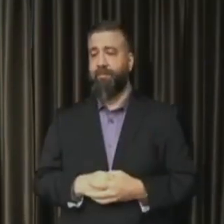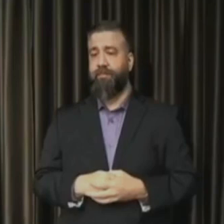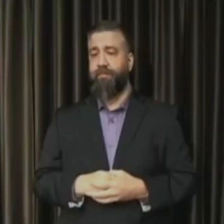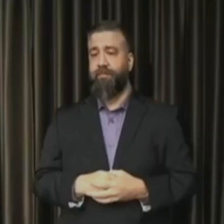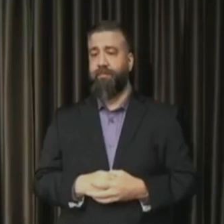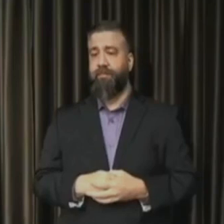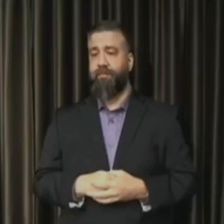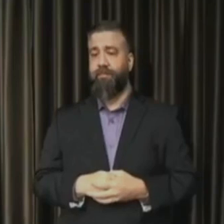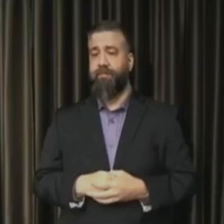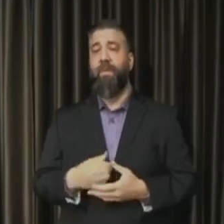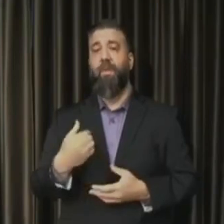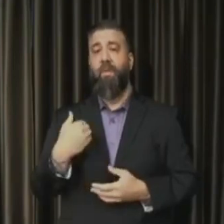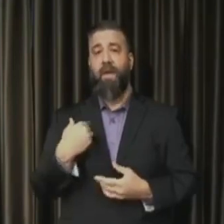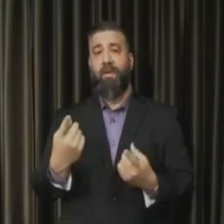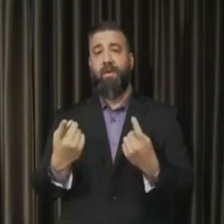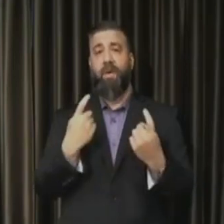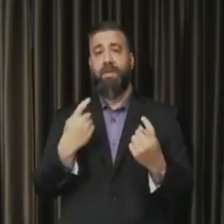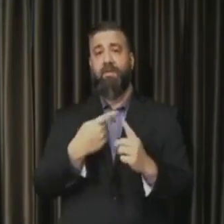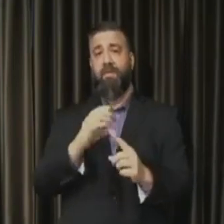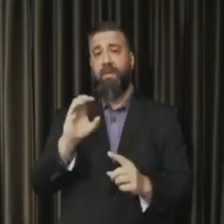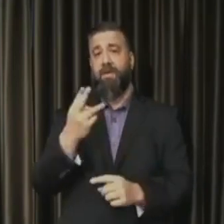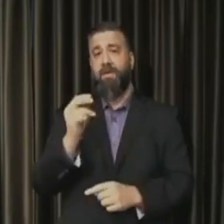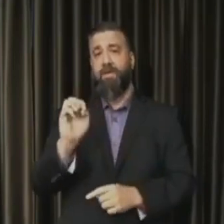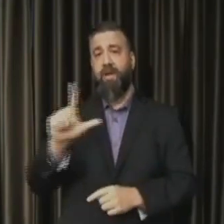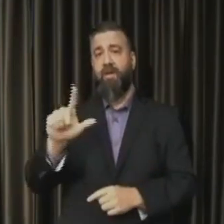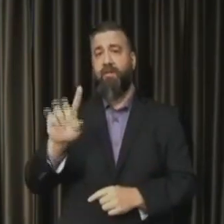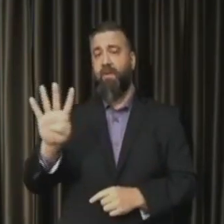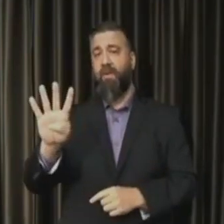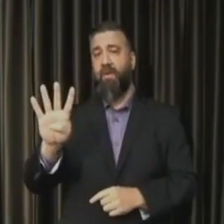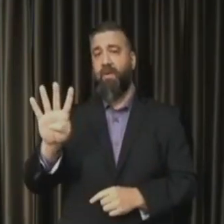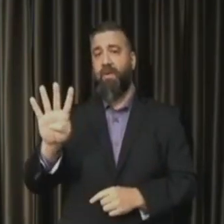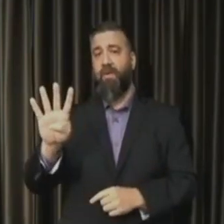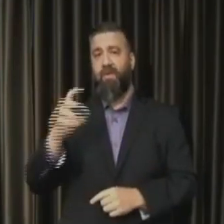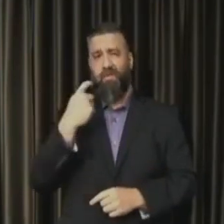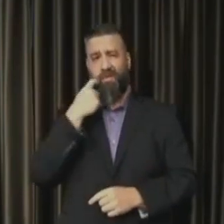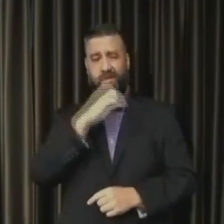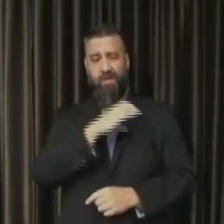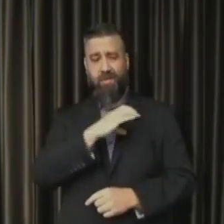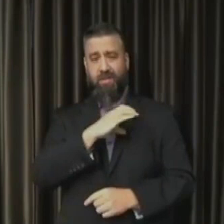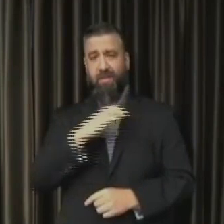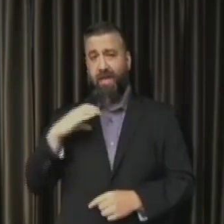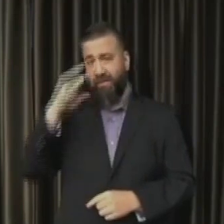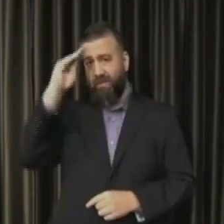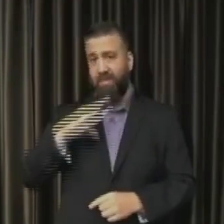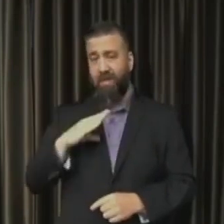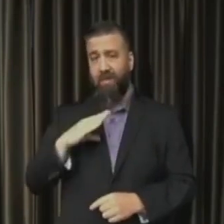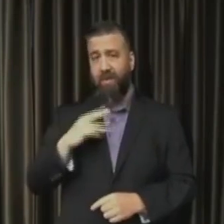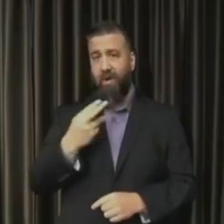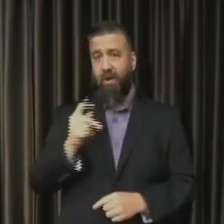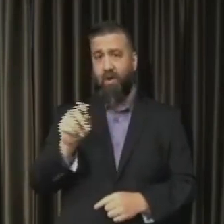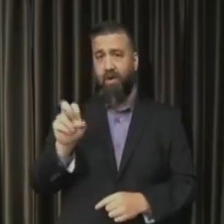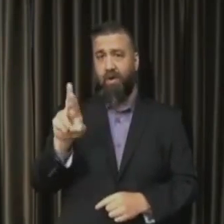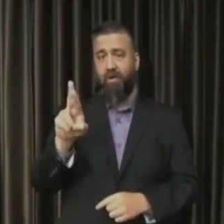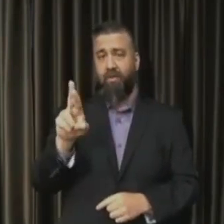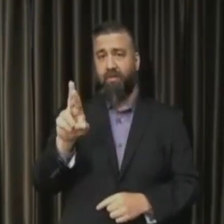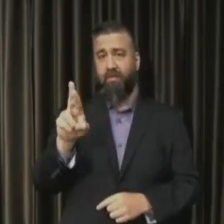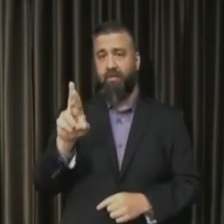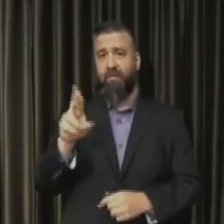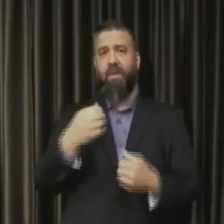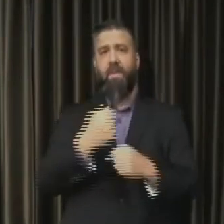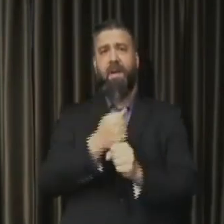question from Channel 4 this morning. Recently, Councilman Carter, a licensed realtor, made a Facebook post